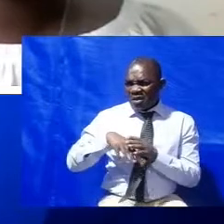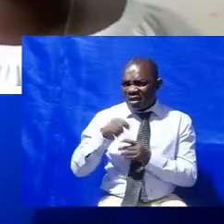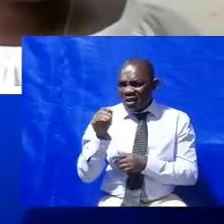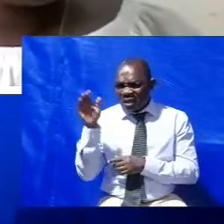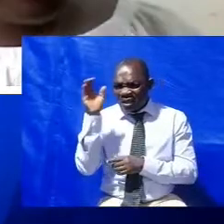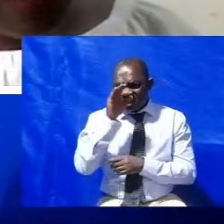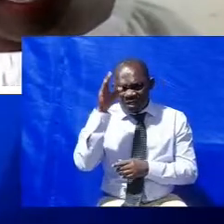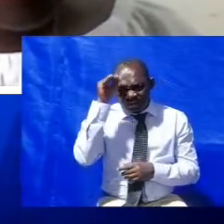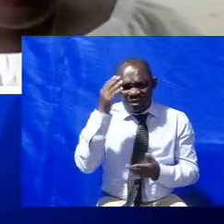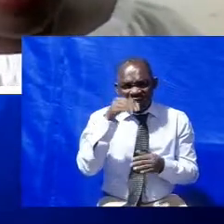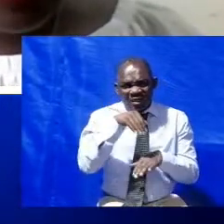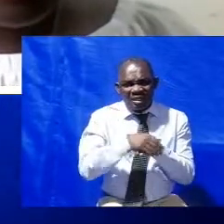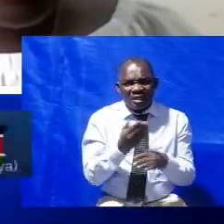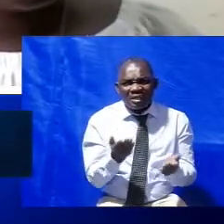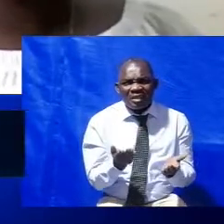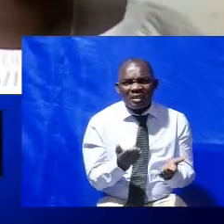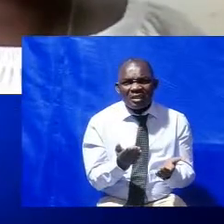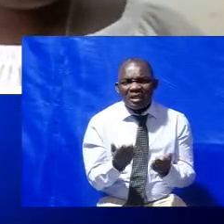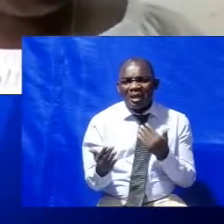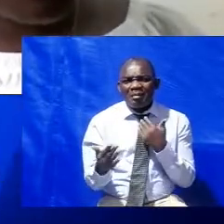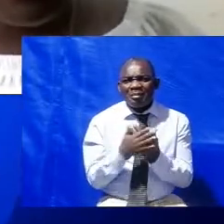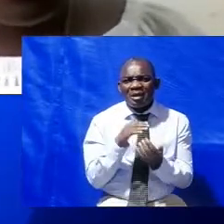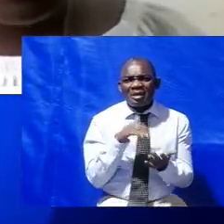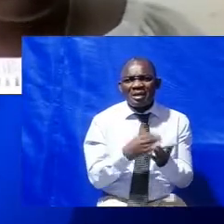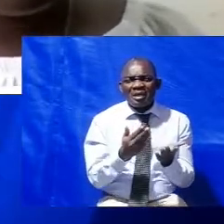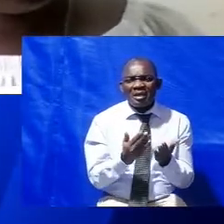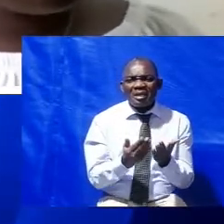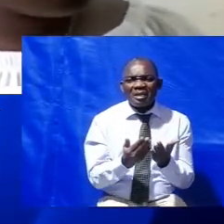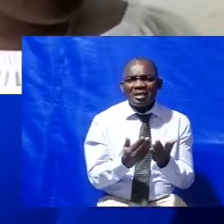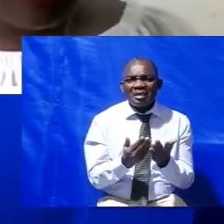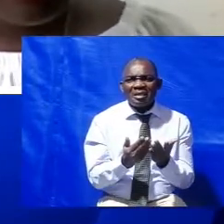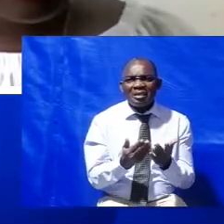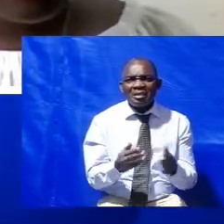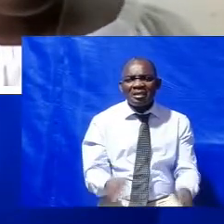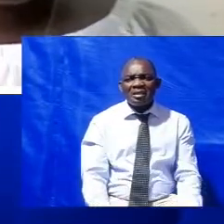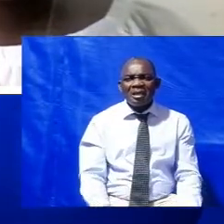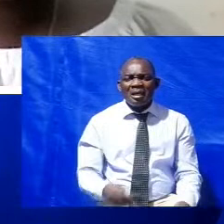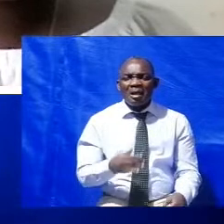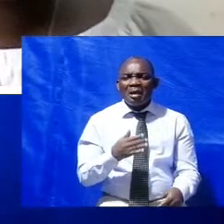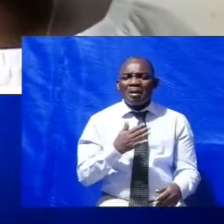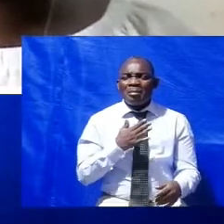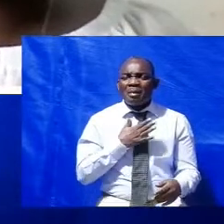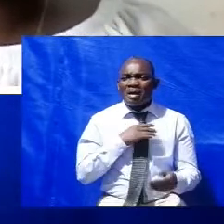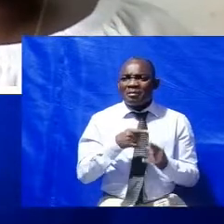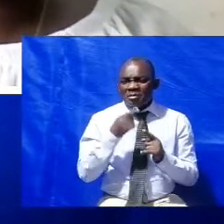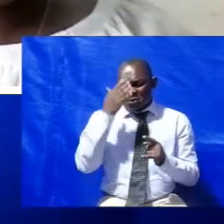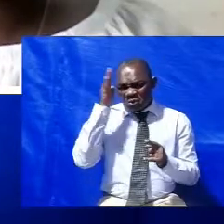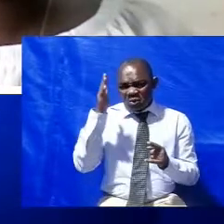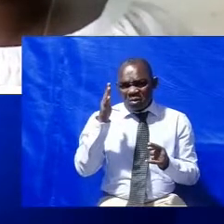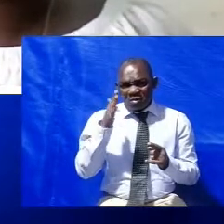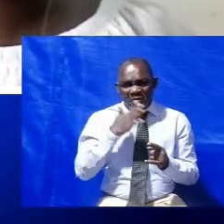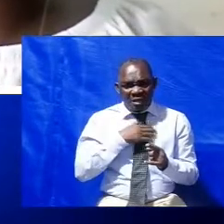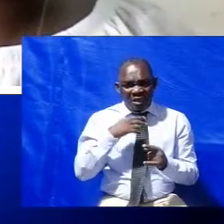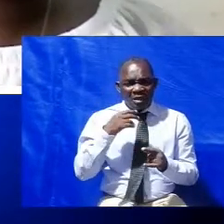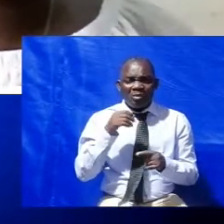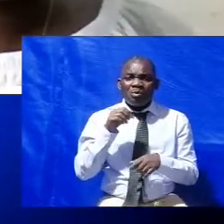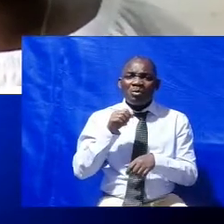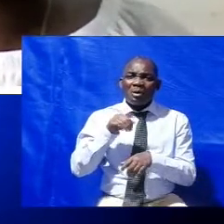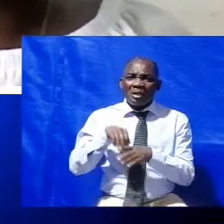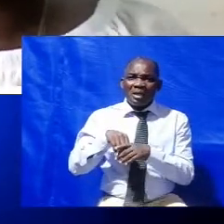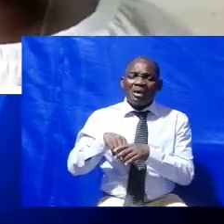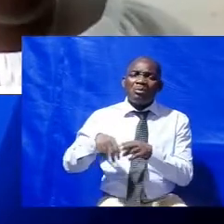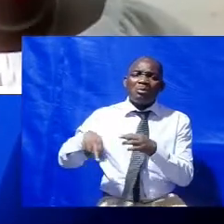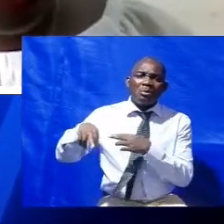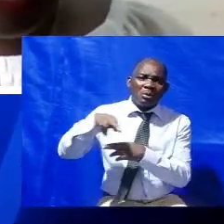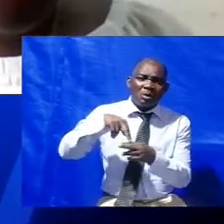out and look for men at night and then come back in the middle of the night. They didn't know that I was just walking